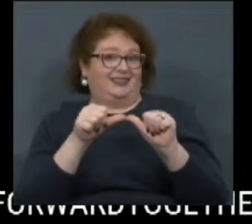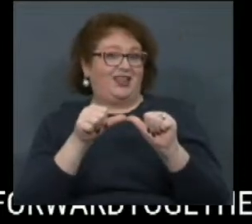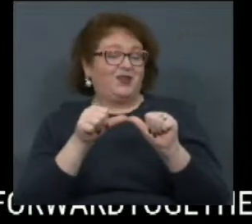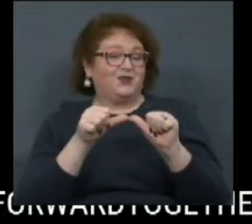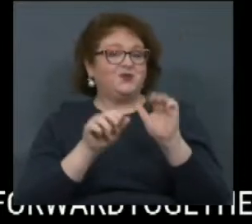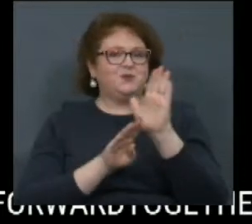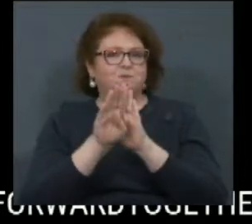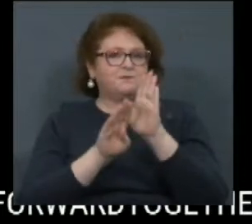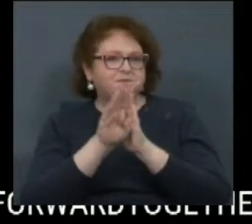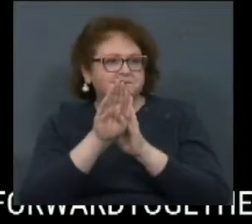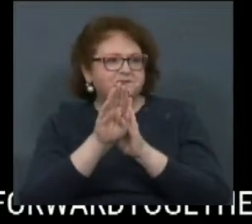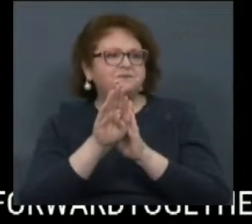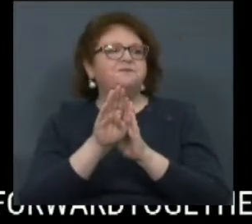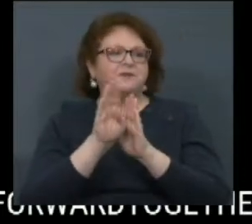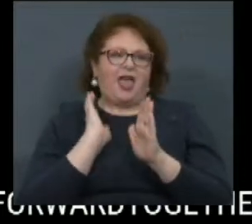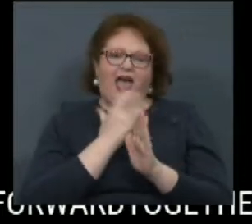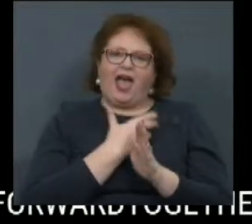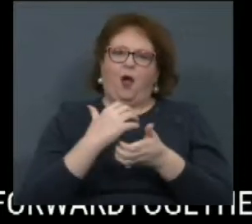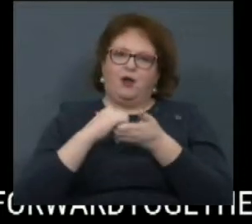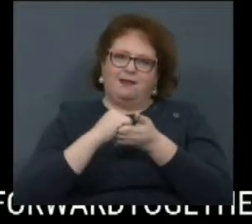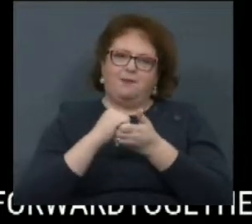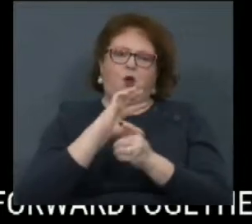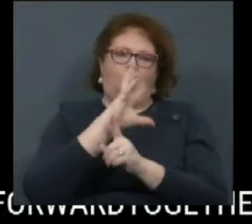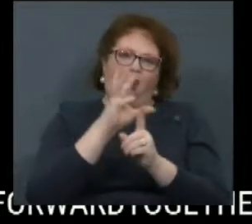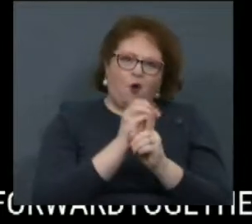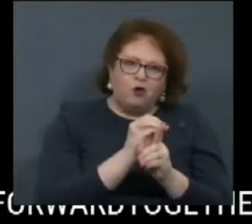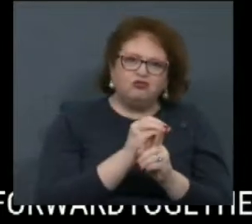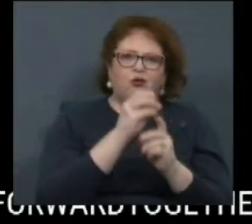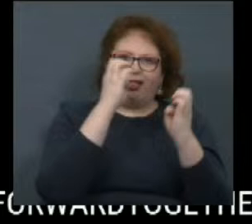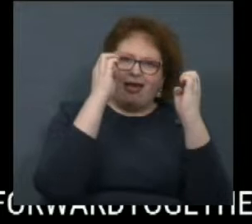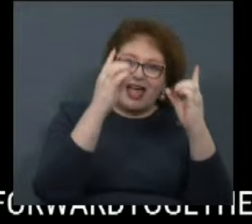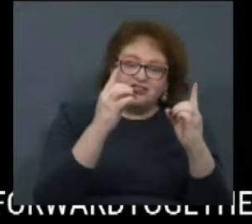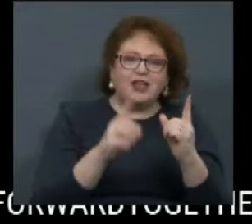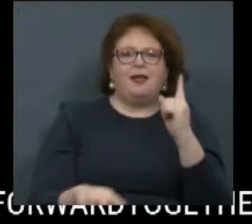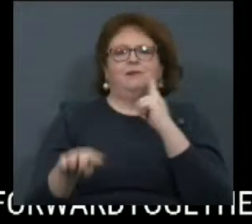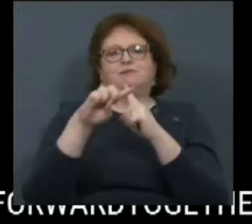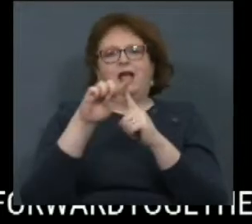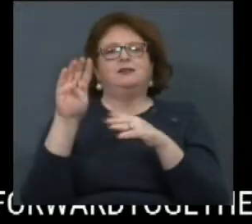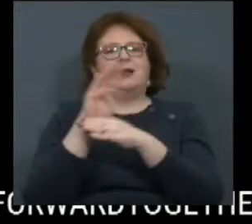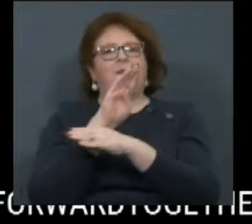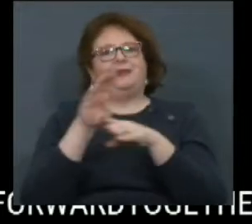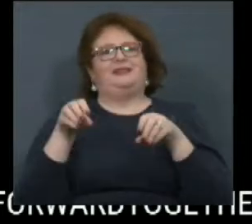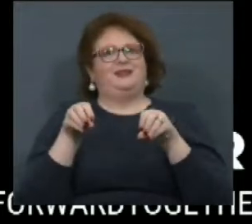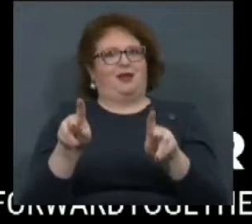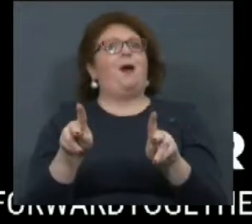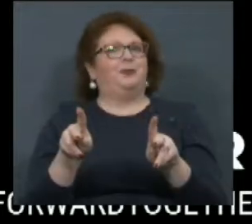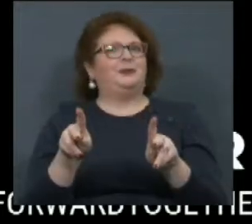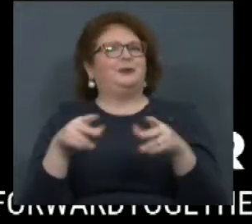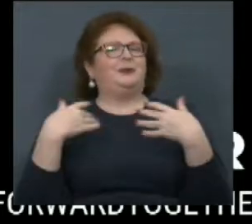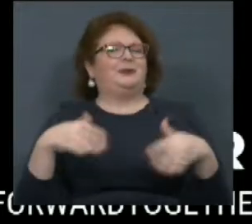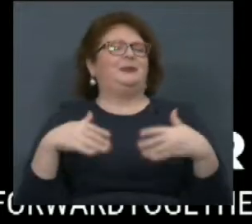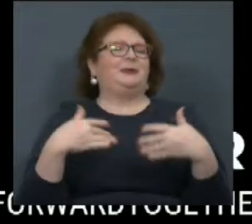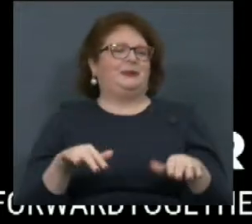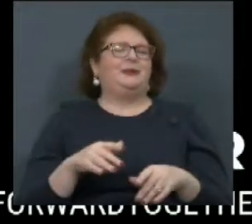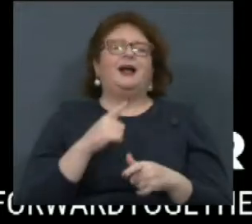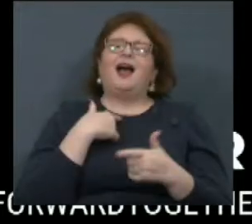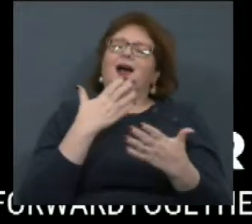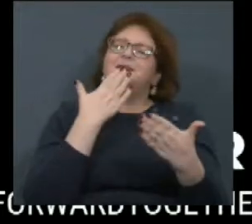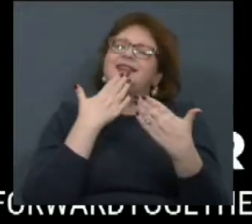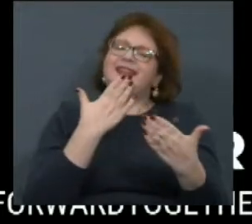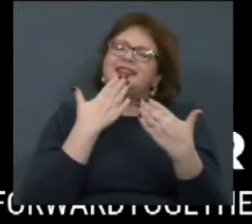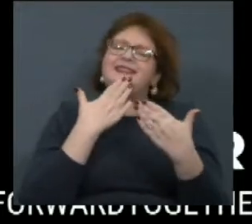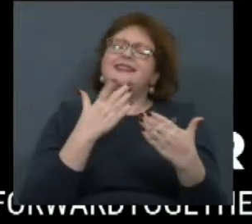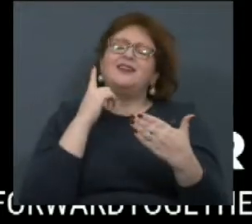build the collaboration culturally, education, as well as looking at business opportunities for us. So I want to thank you for